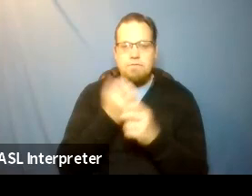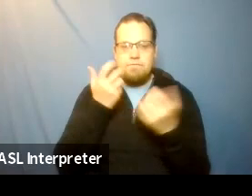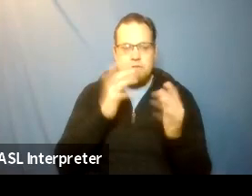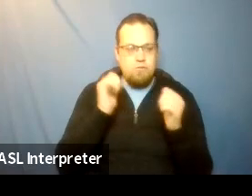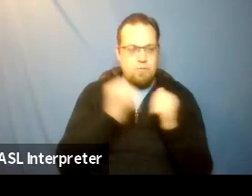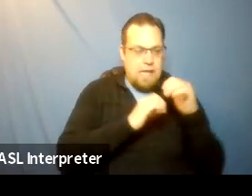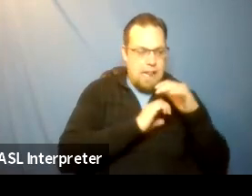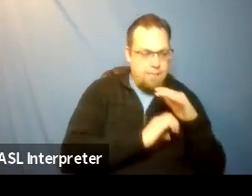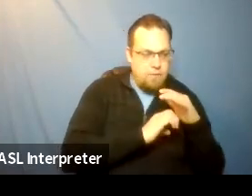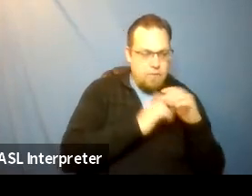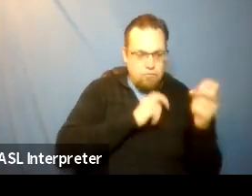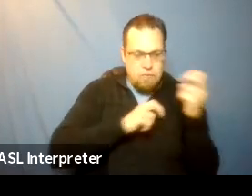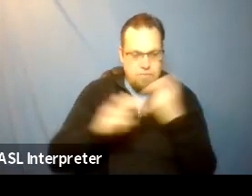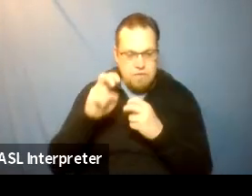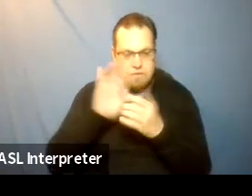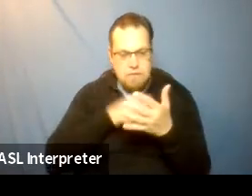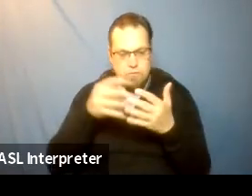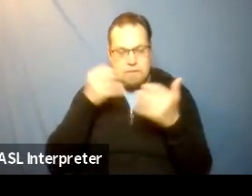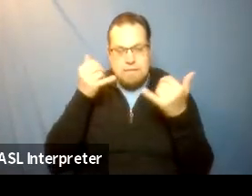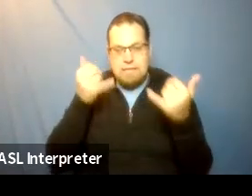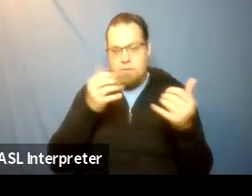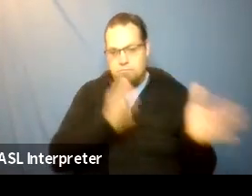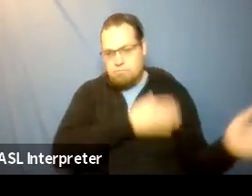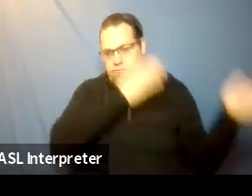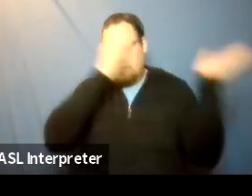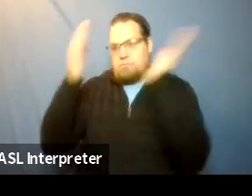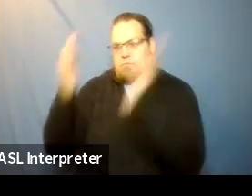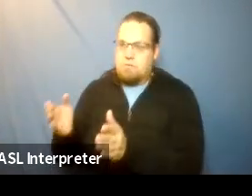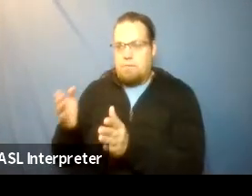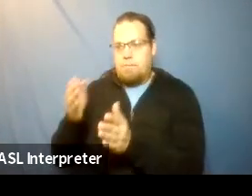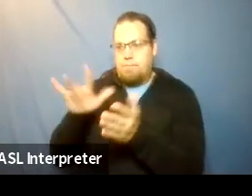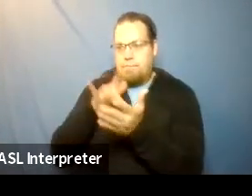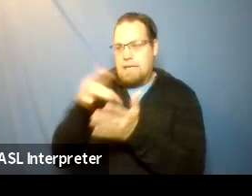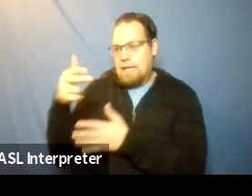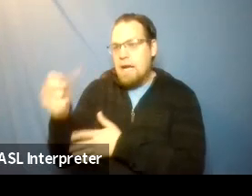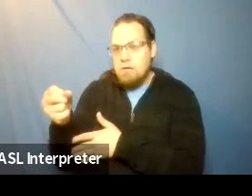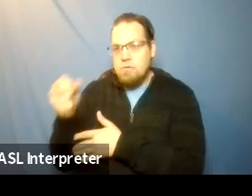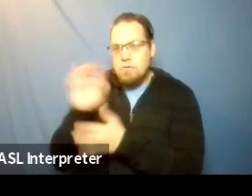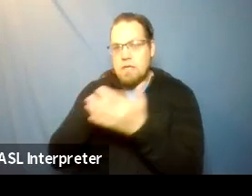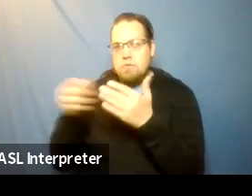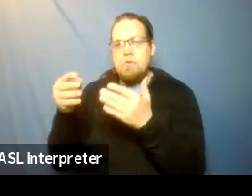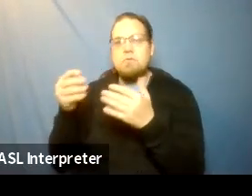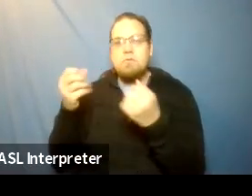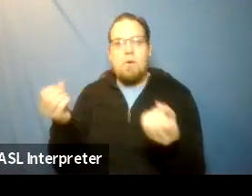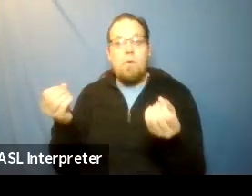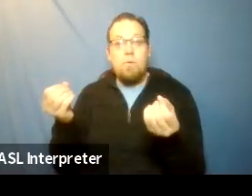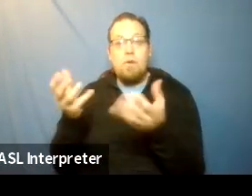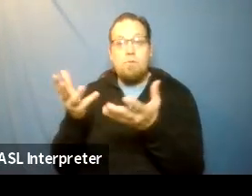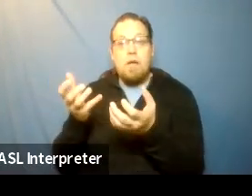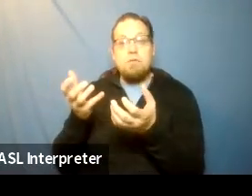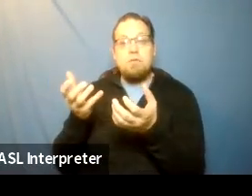elementary transportation schedule. And now they're on to the secondary transportation schedule. So I think one is to sign